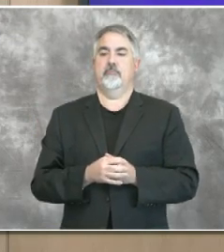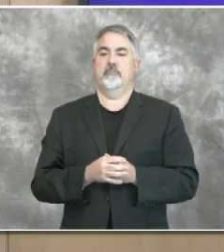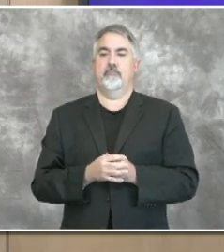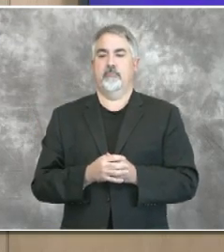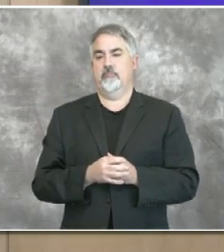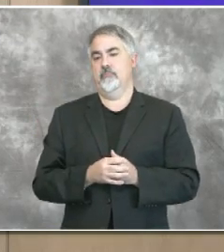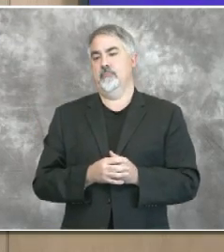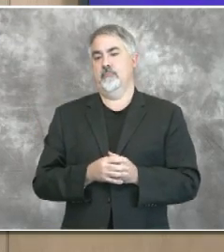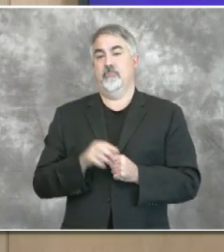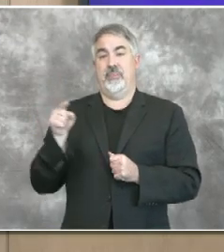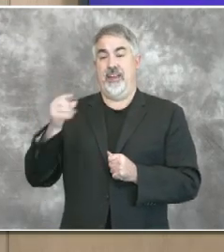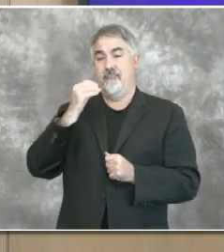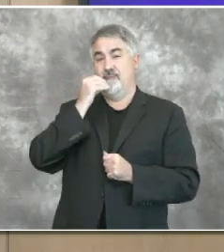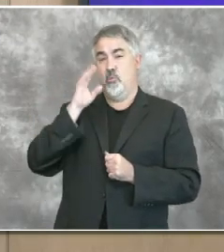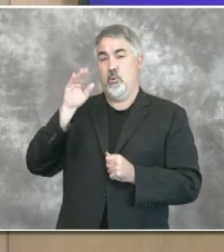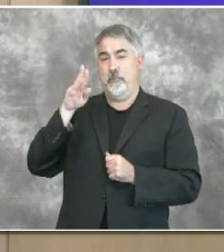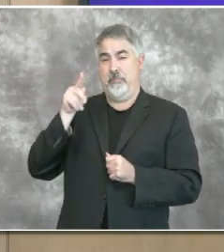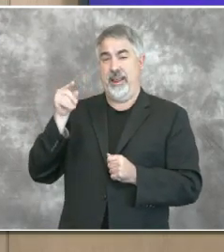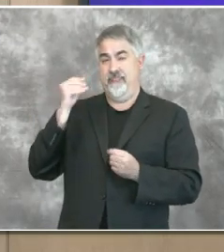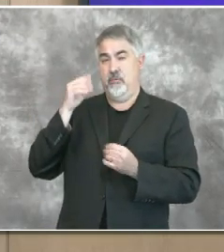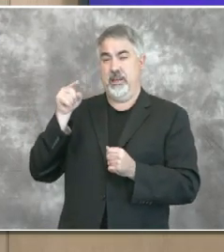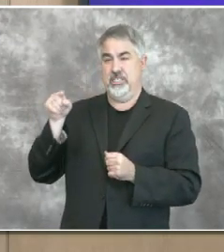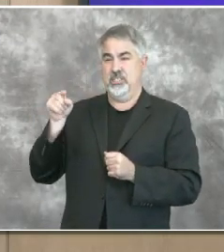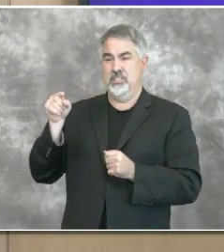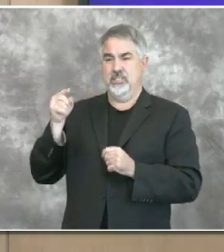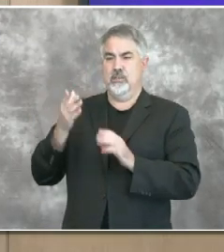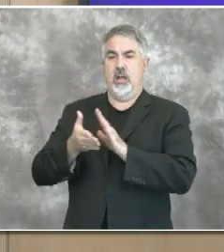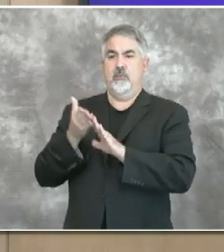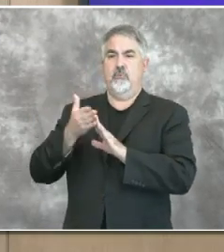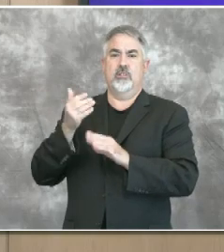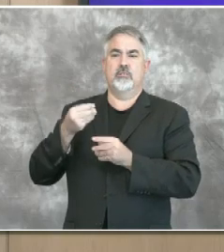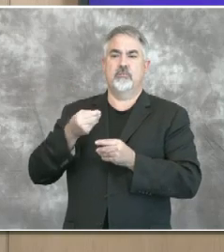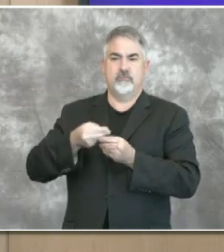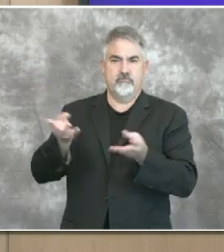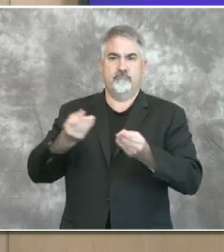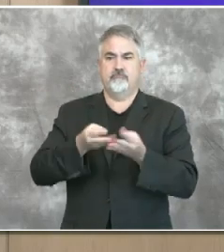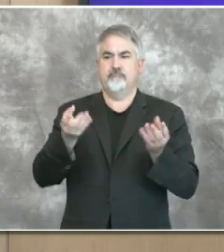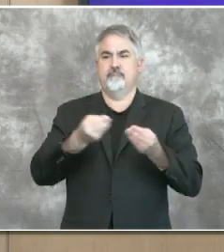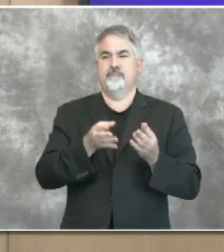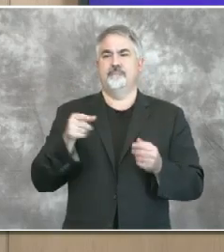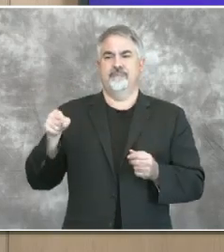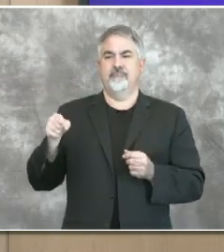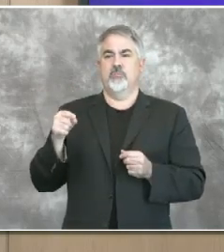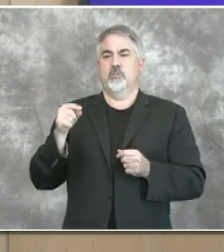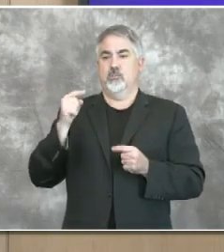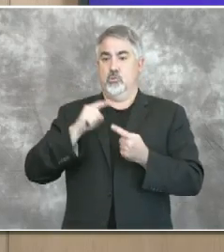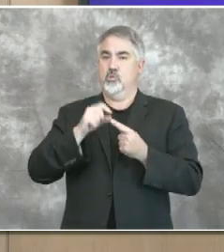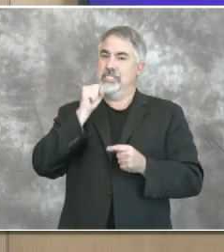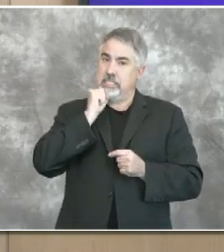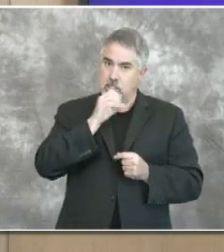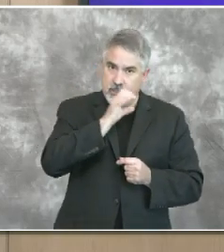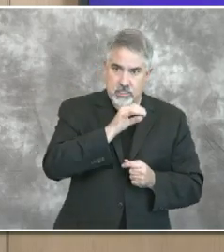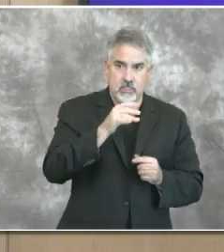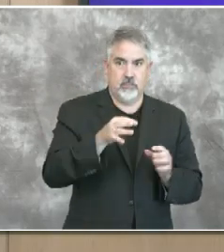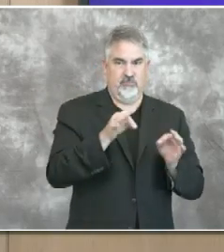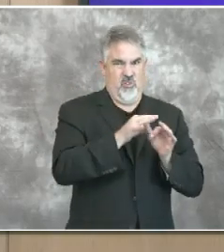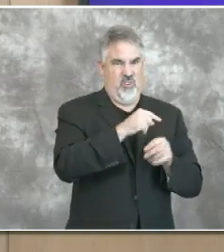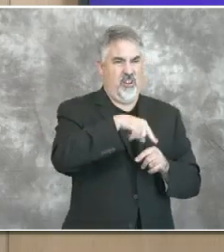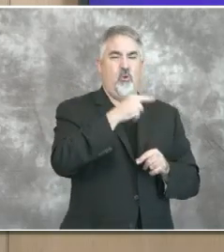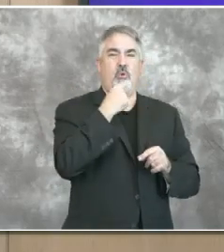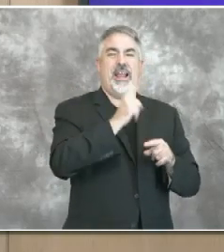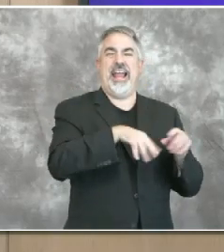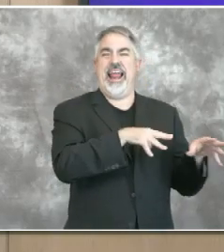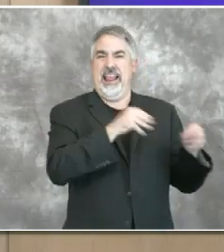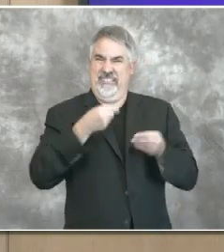dubbed Operation Delivery to get food to seniors and others who may be homebound. Typically, seniors in the food bank